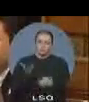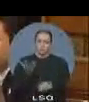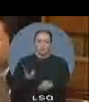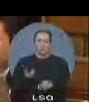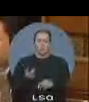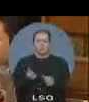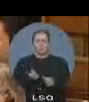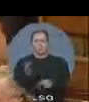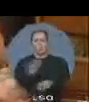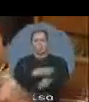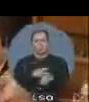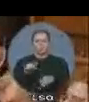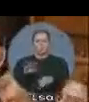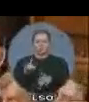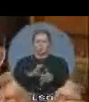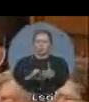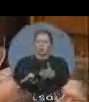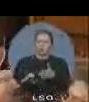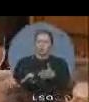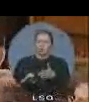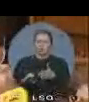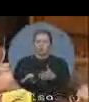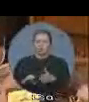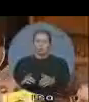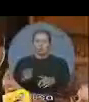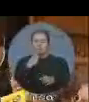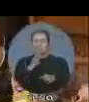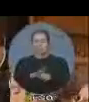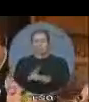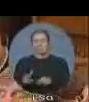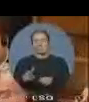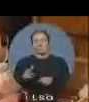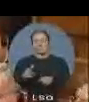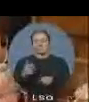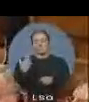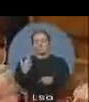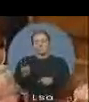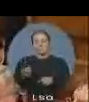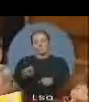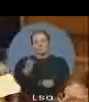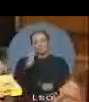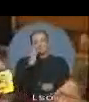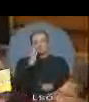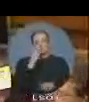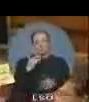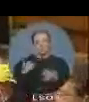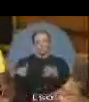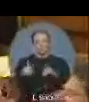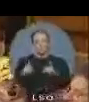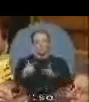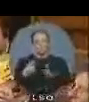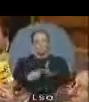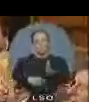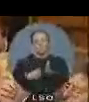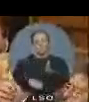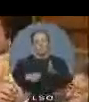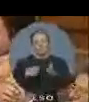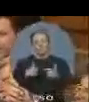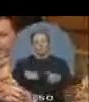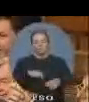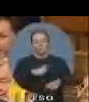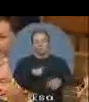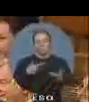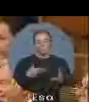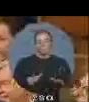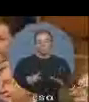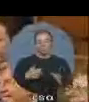promises. Mr. Speaker, we know that it's a tax trick on Canadians, and we're not going to let the Liberals get away with it when they use weasel words like